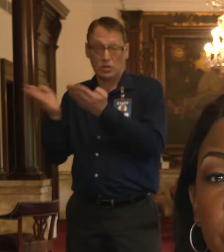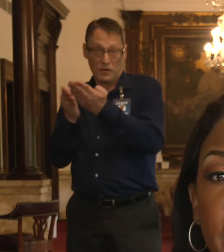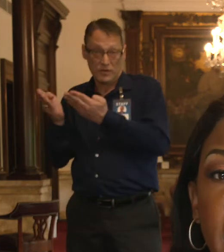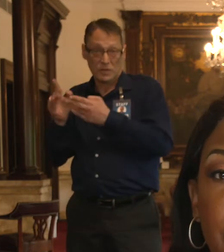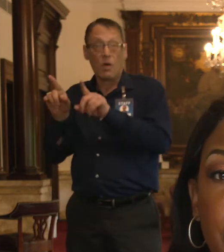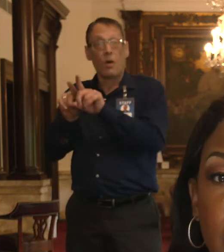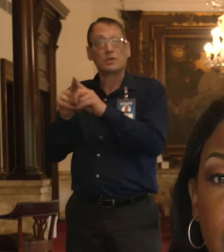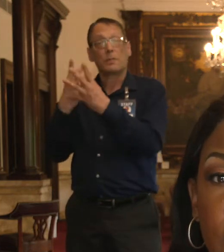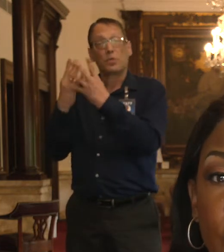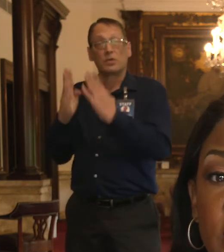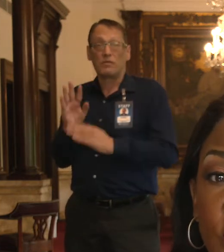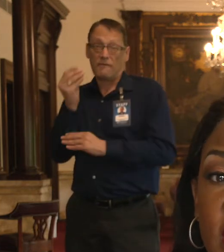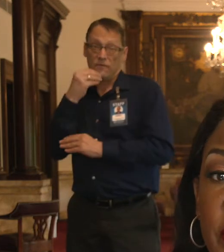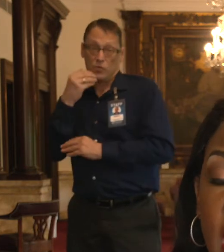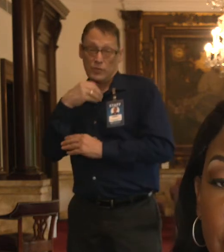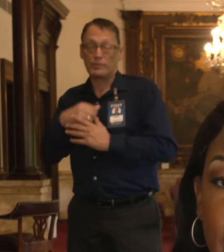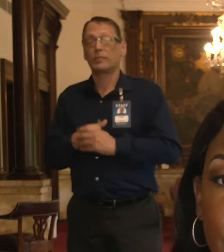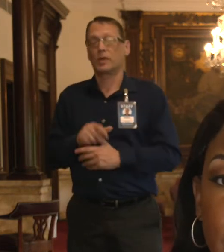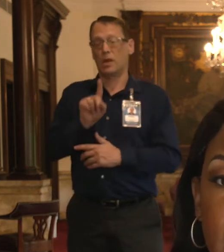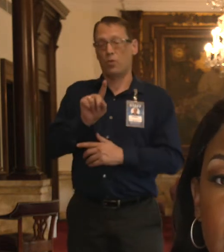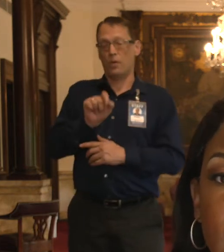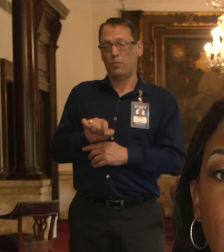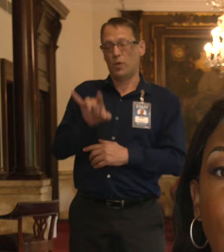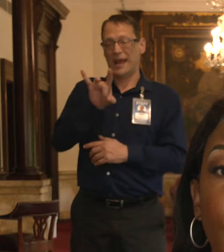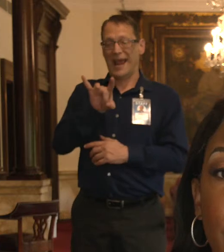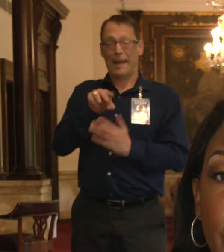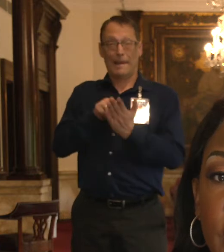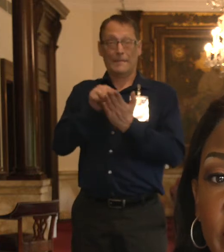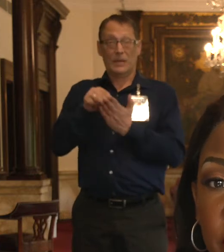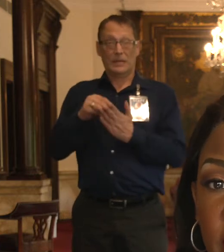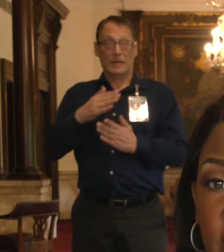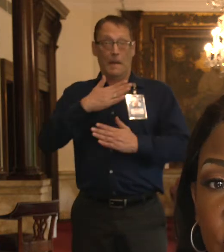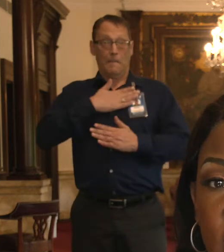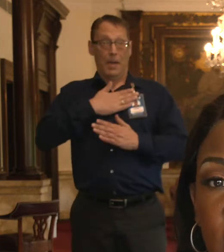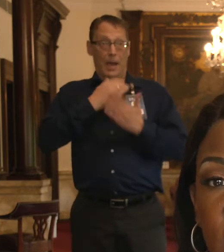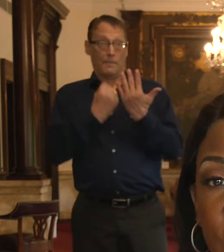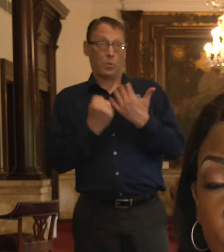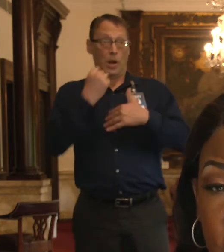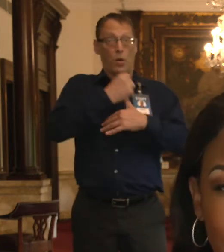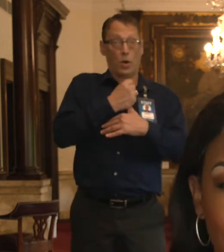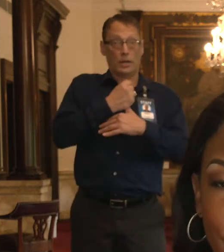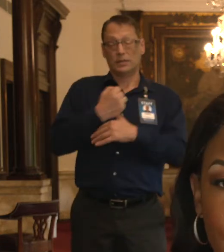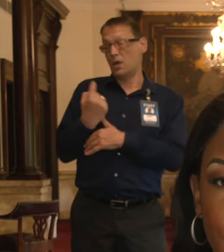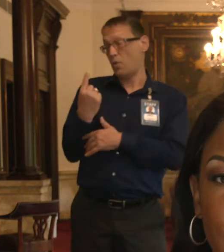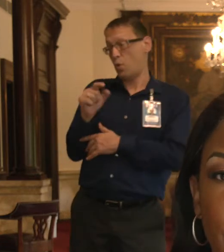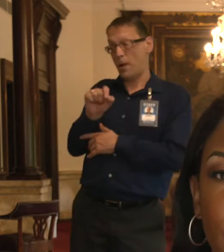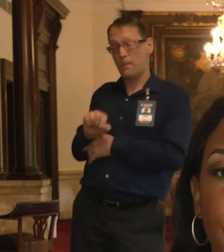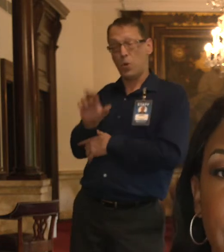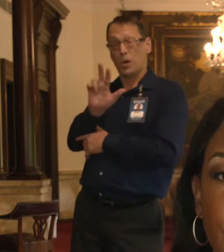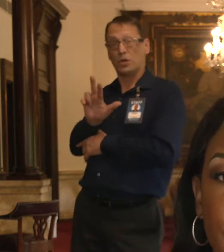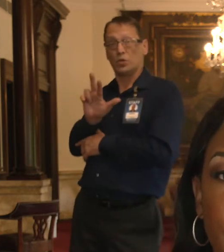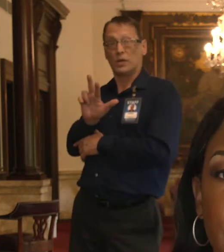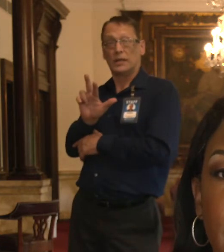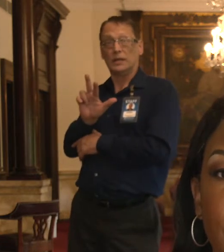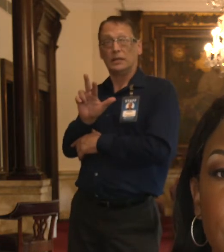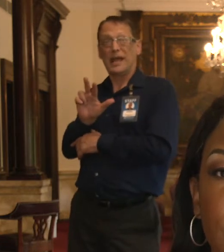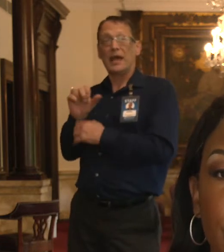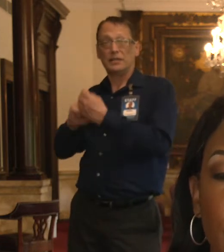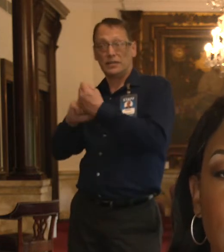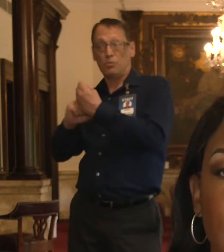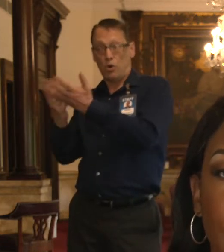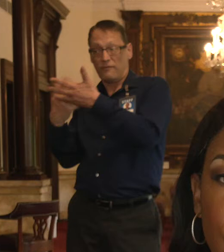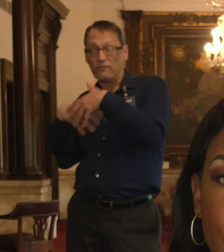Approximately $1.8 million went towards my priorities, $1.3 million towards a division of supportive reentry, which